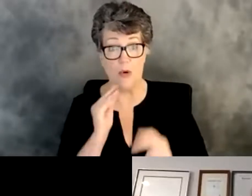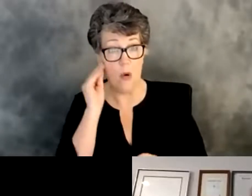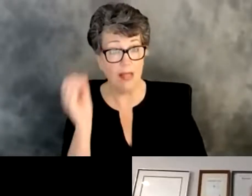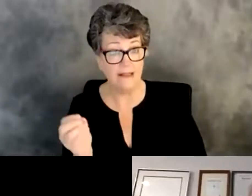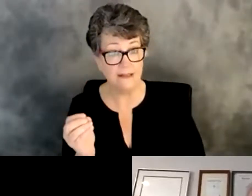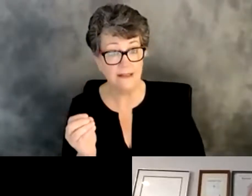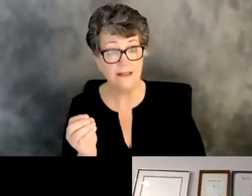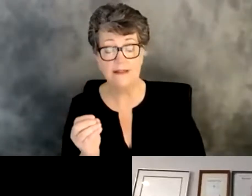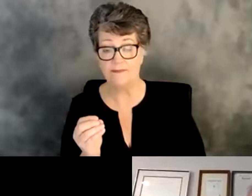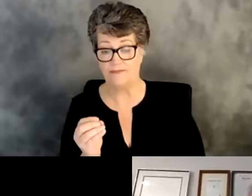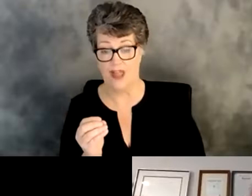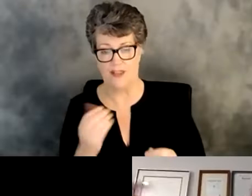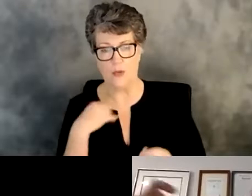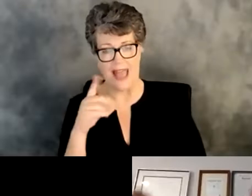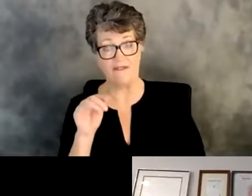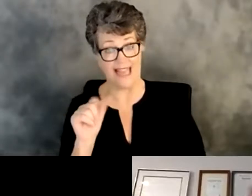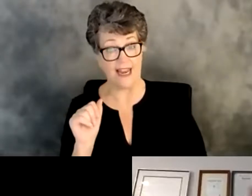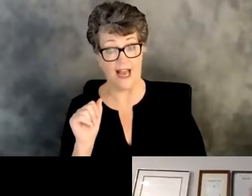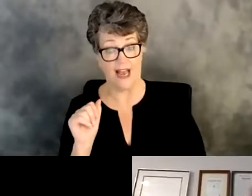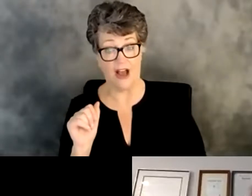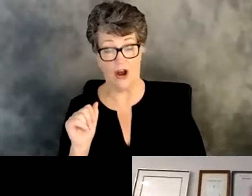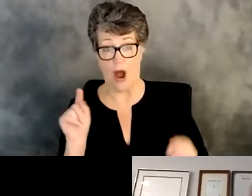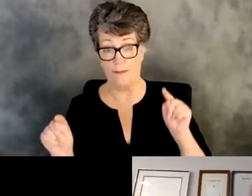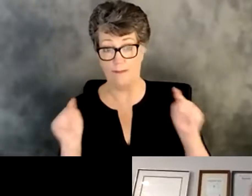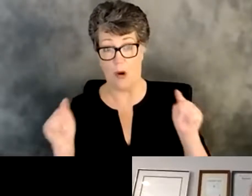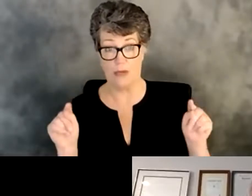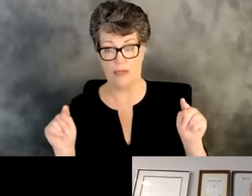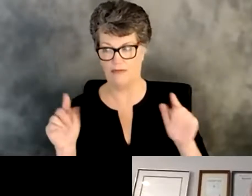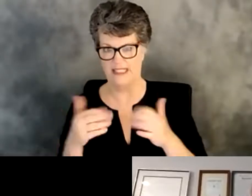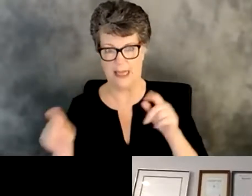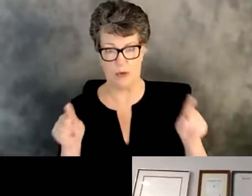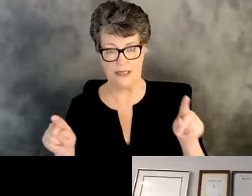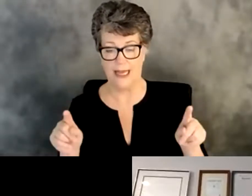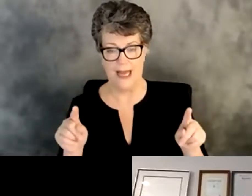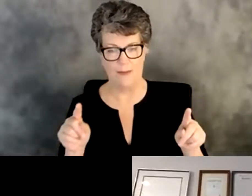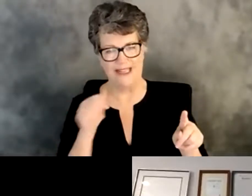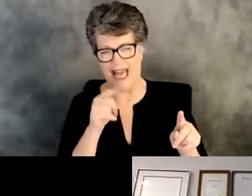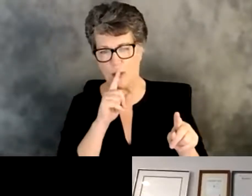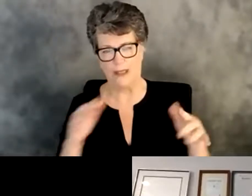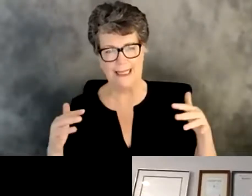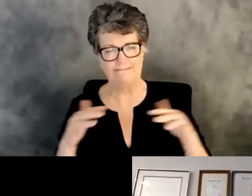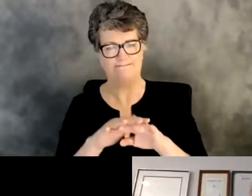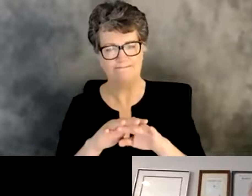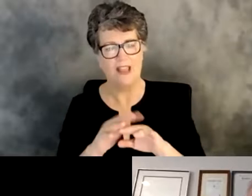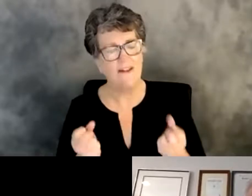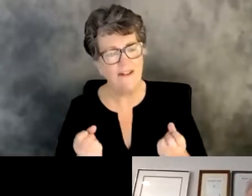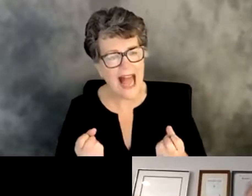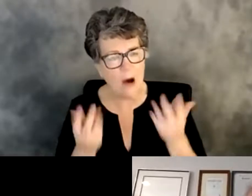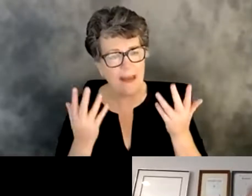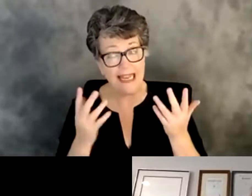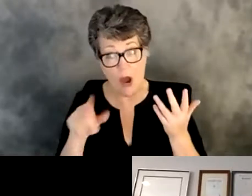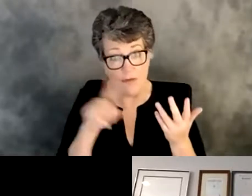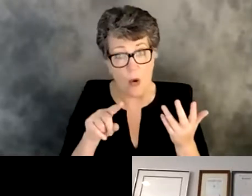housing, I think we have data perhaps on those two separate ones, but not necessarily how many of